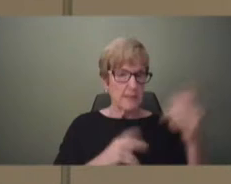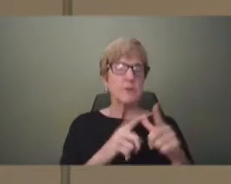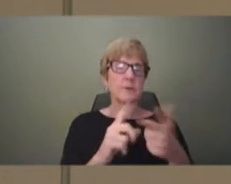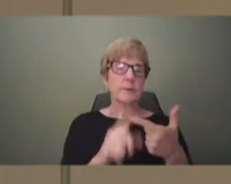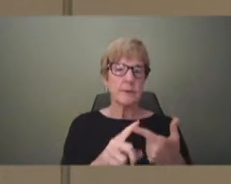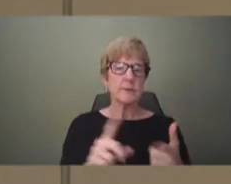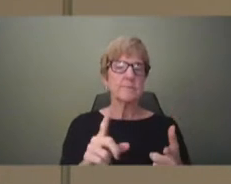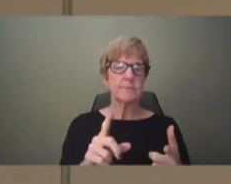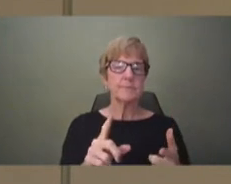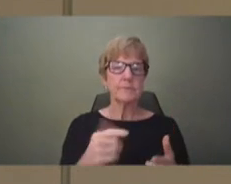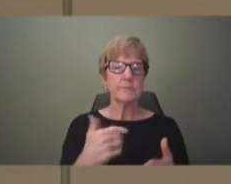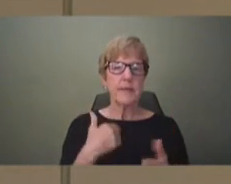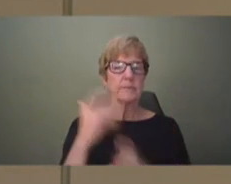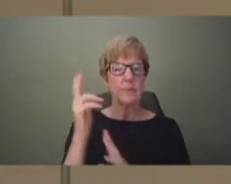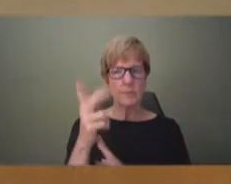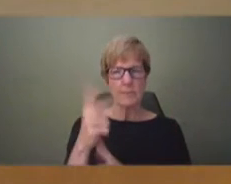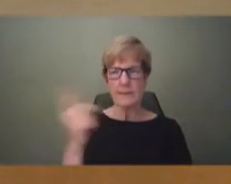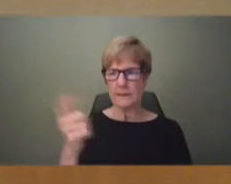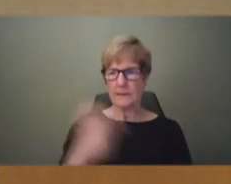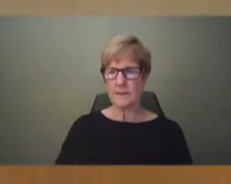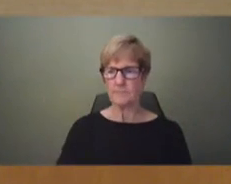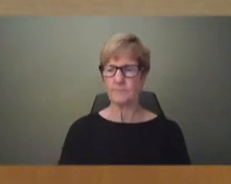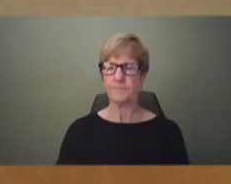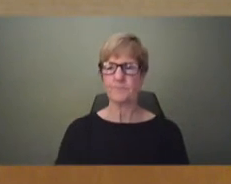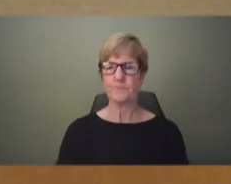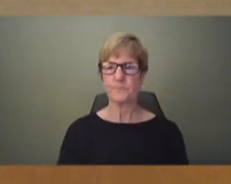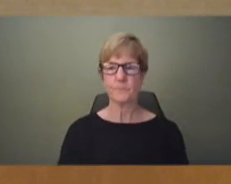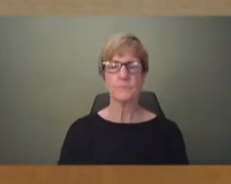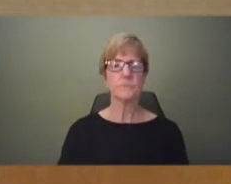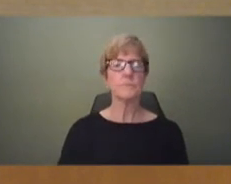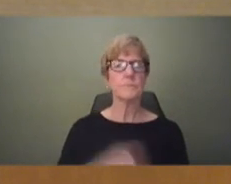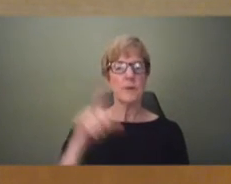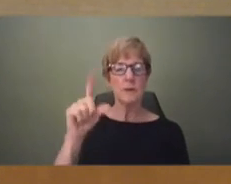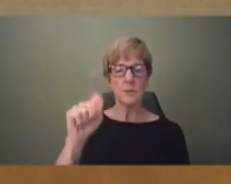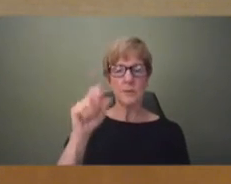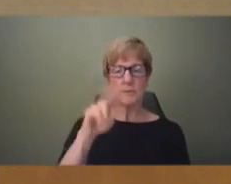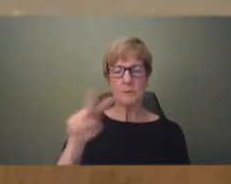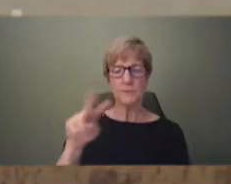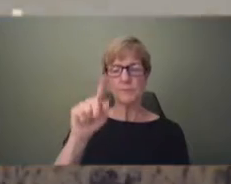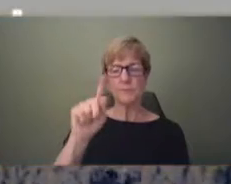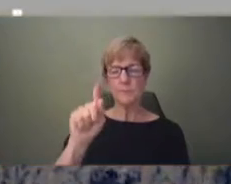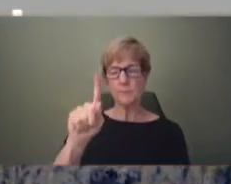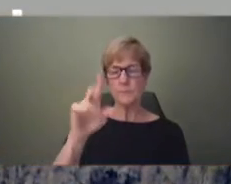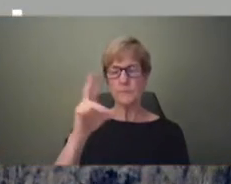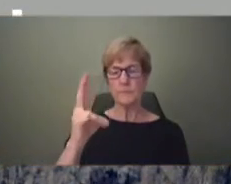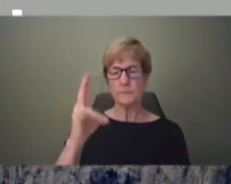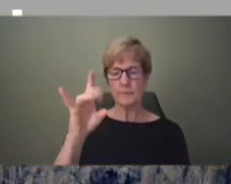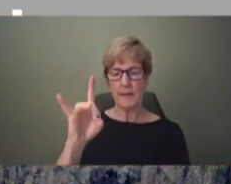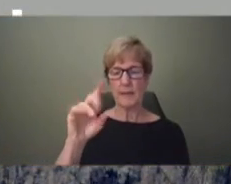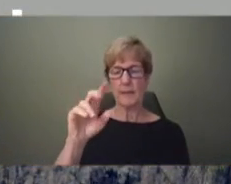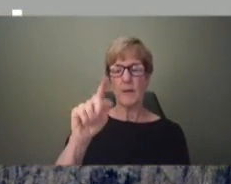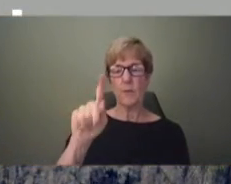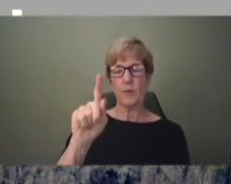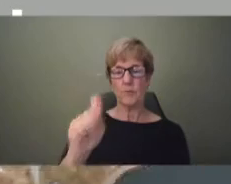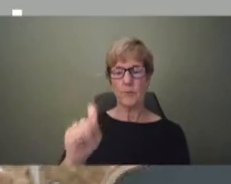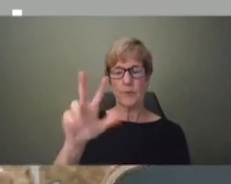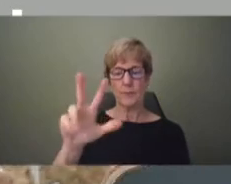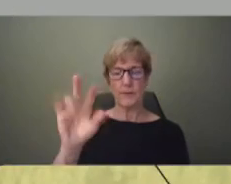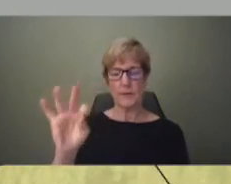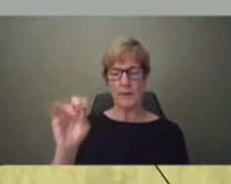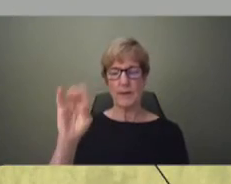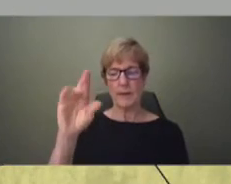will have 3 minutes great uh so this is 2022 178 1.39 Acres off Brooker Boulevard just off Oakdale